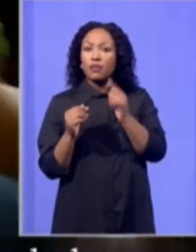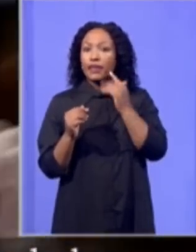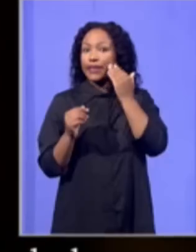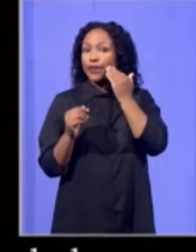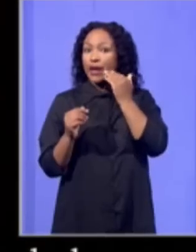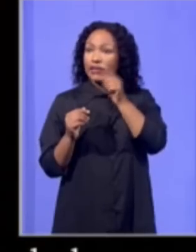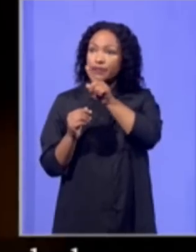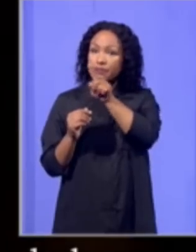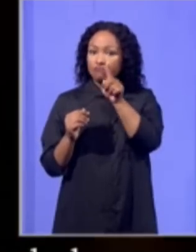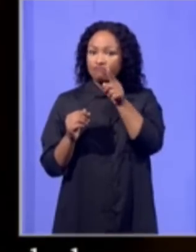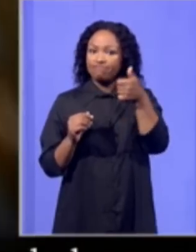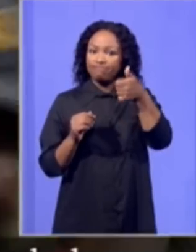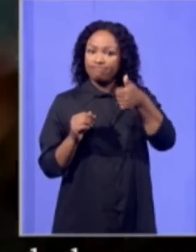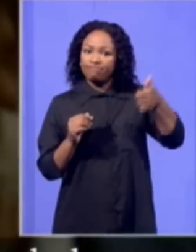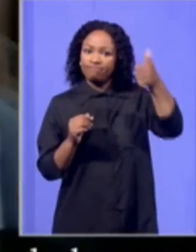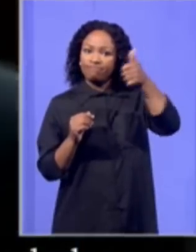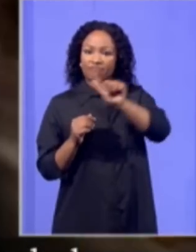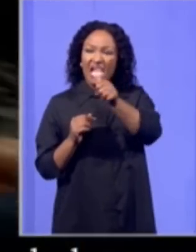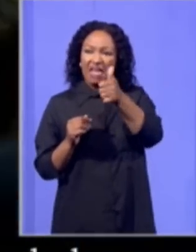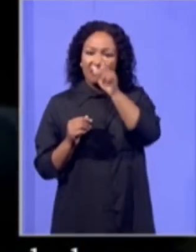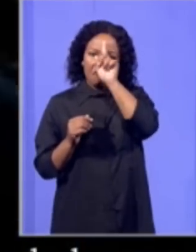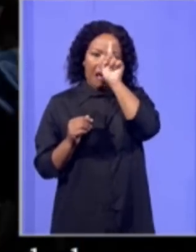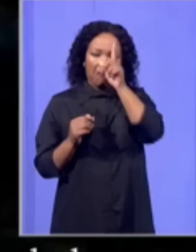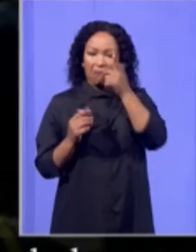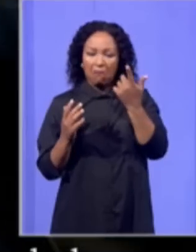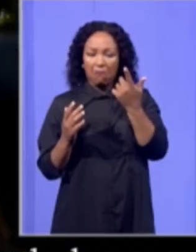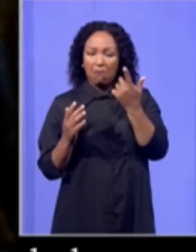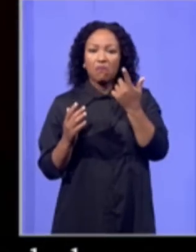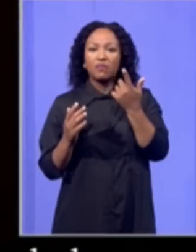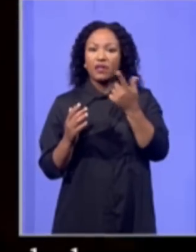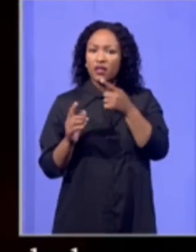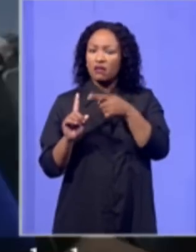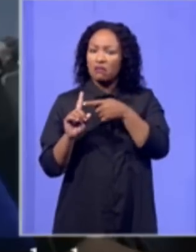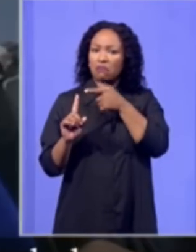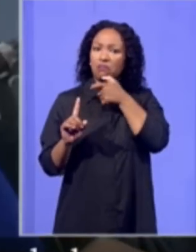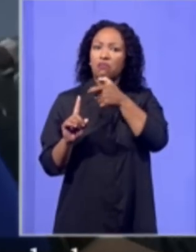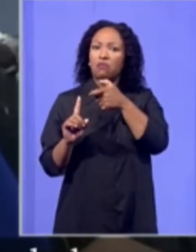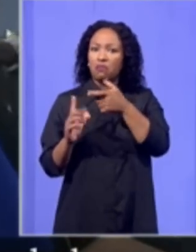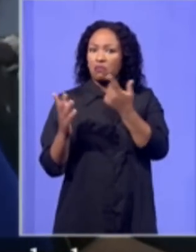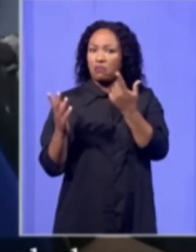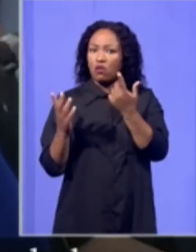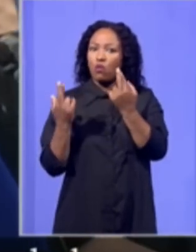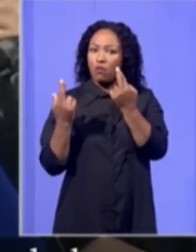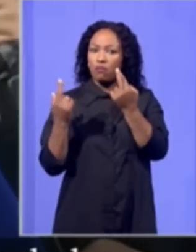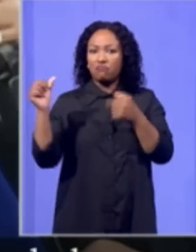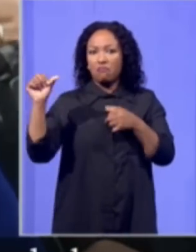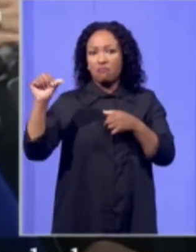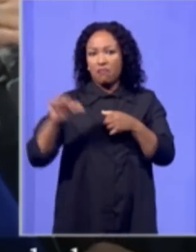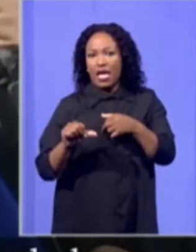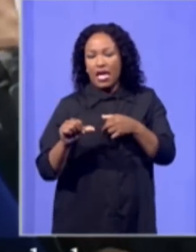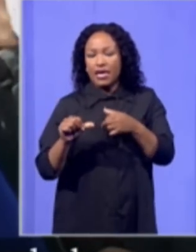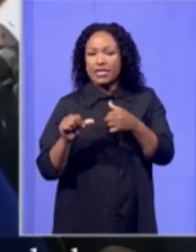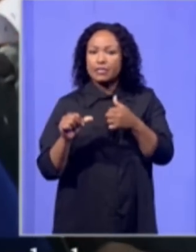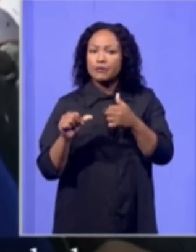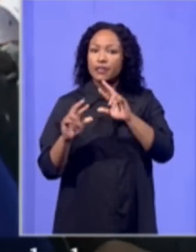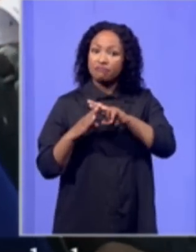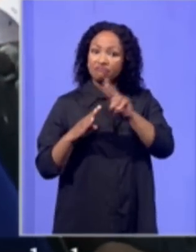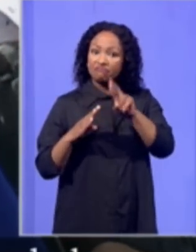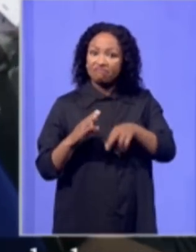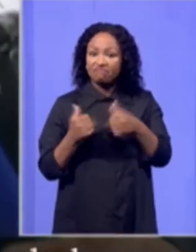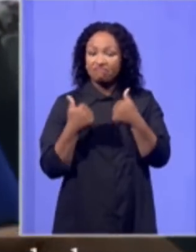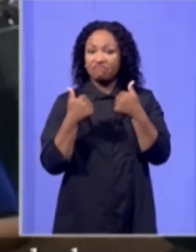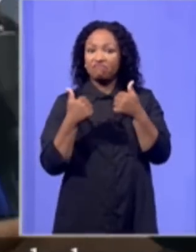ba botoka go na le merafe e mengwe. A re o ne a solofetse go boela mo nageng ka dikamano tse di botoka thata